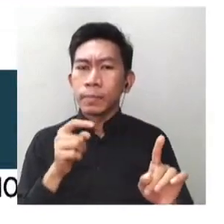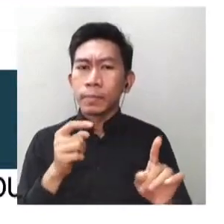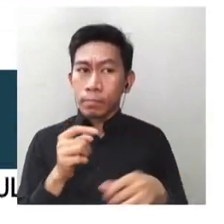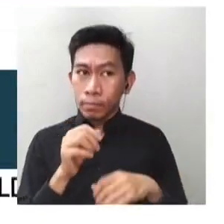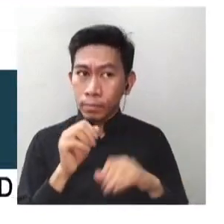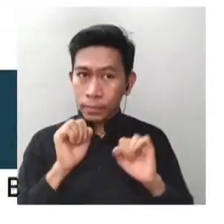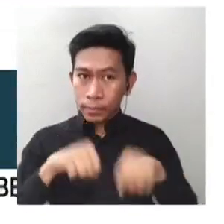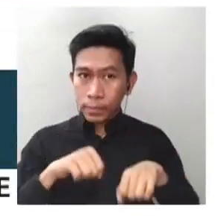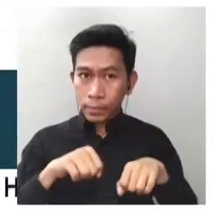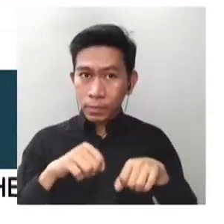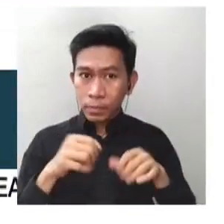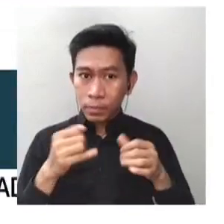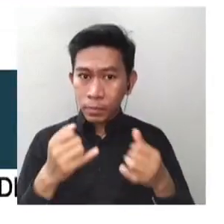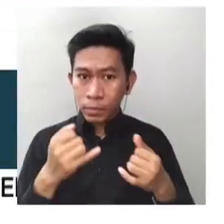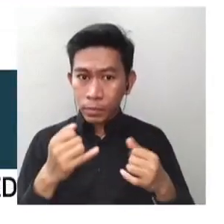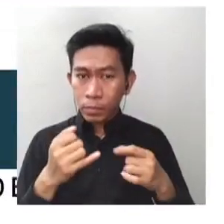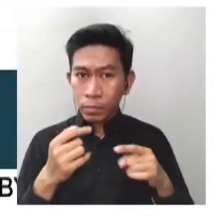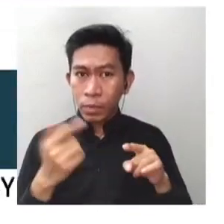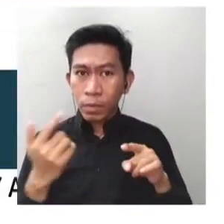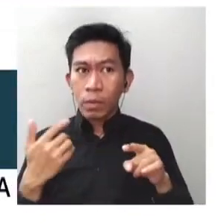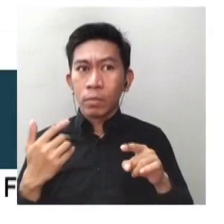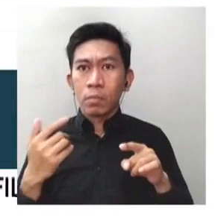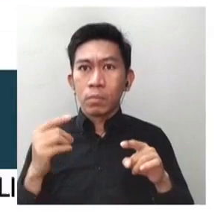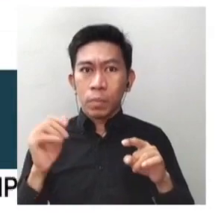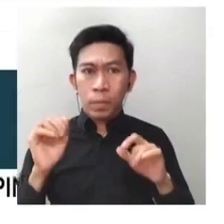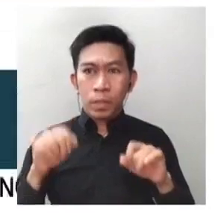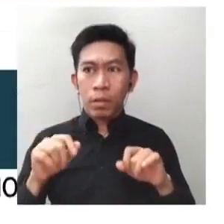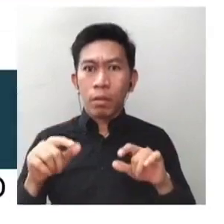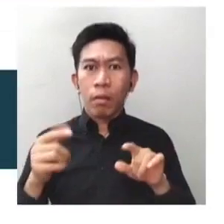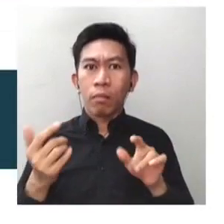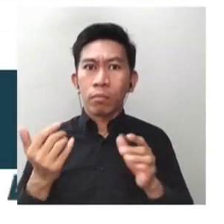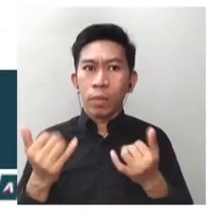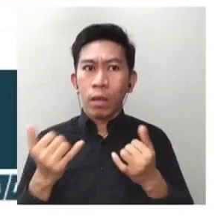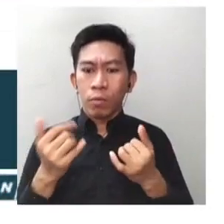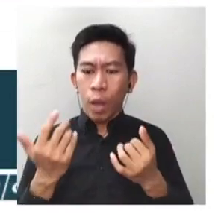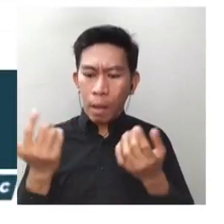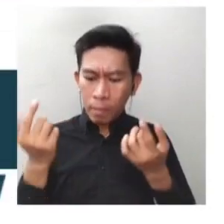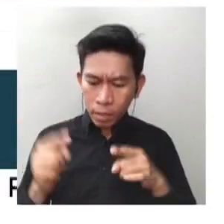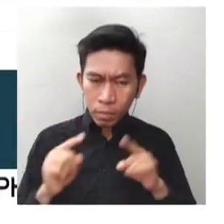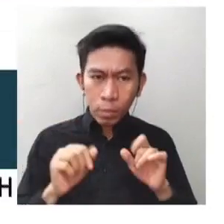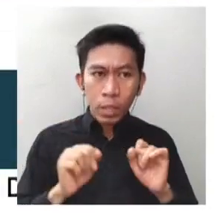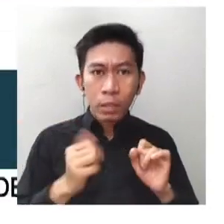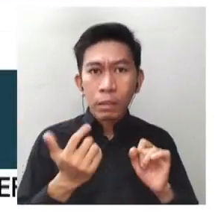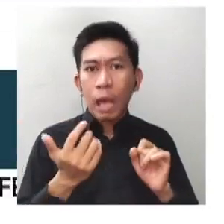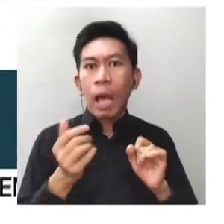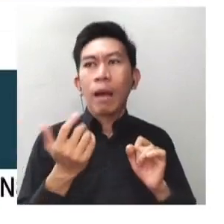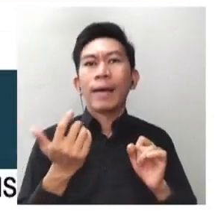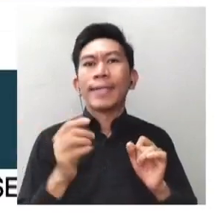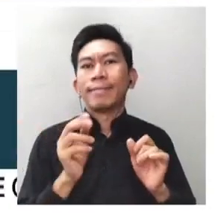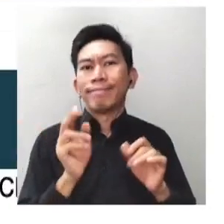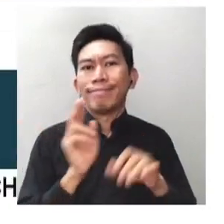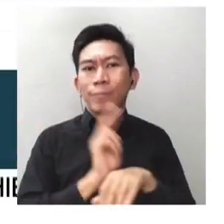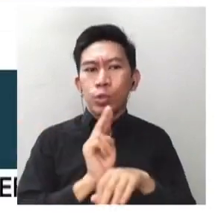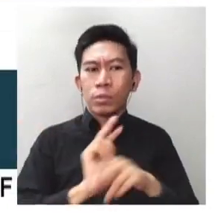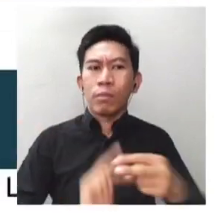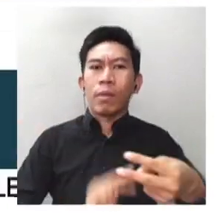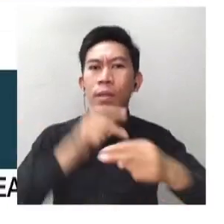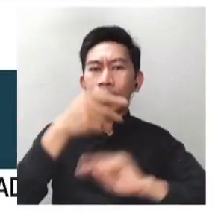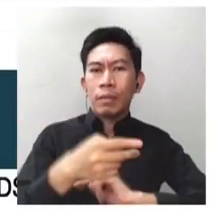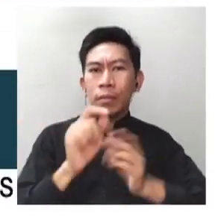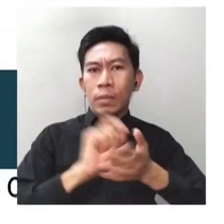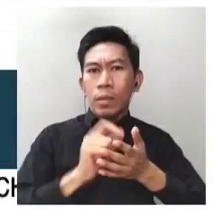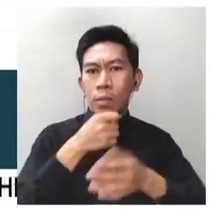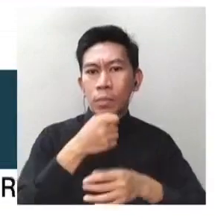can this kind of case be weaponized against journalists, activists? No, because I'm telling you, Carmina, it took us months to